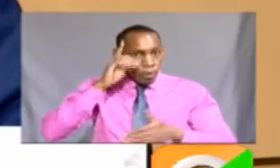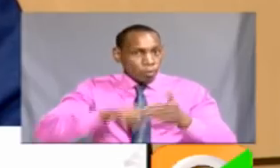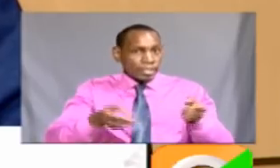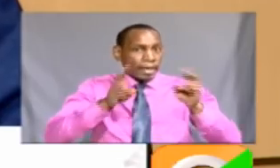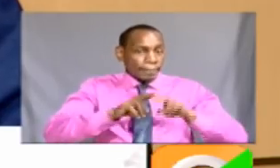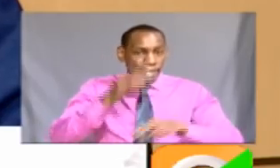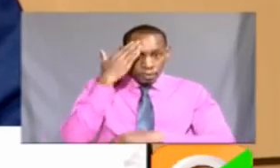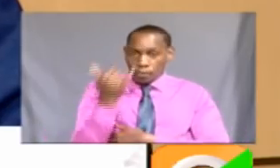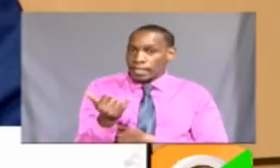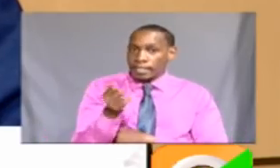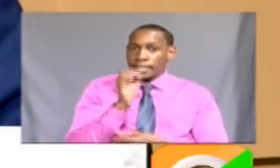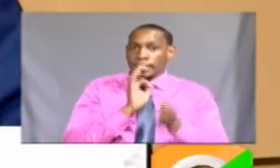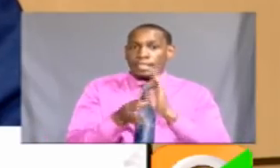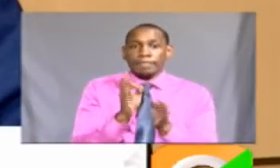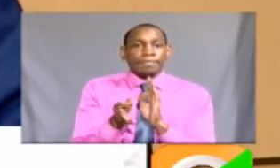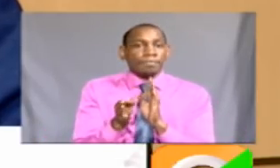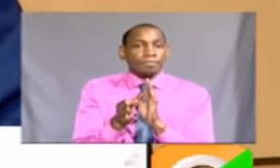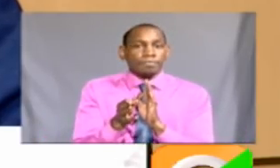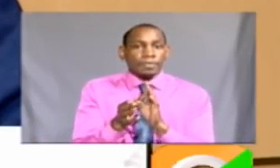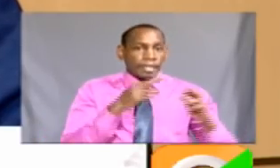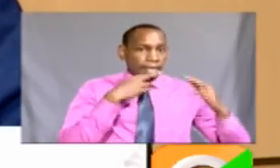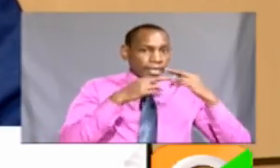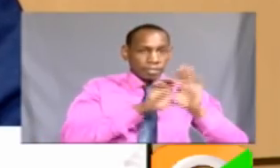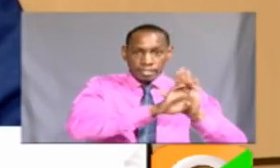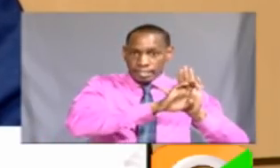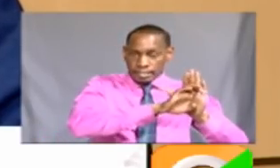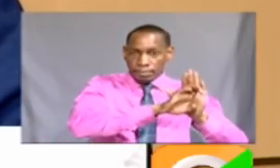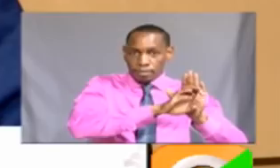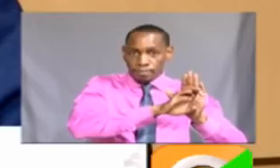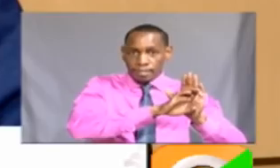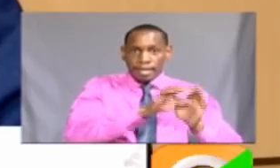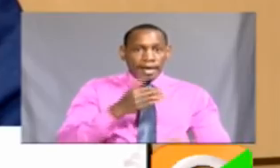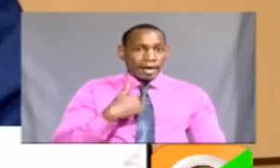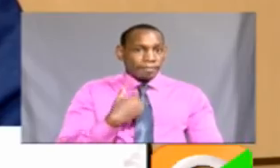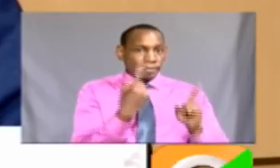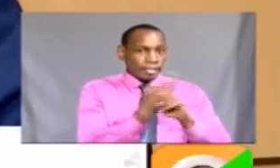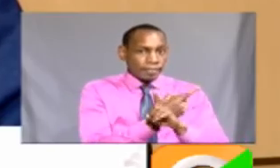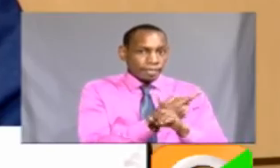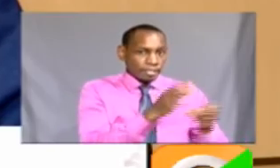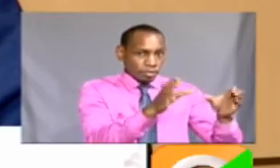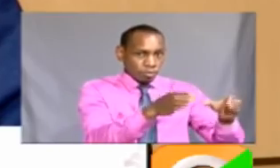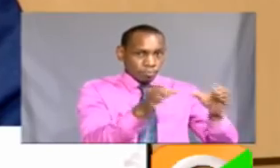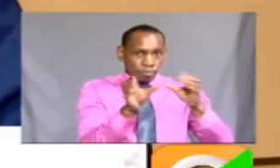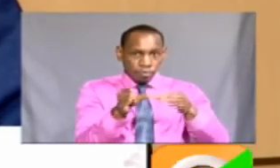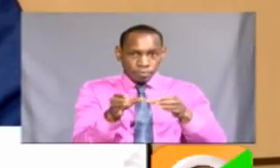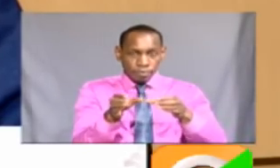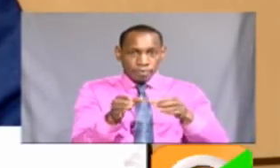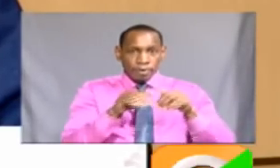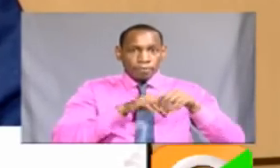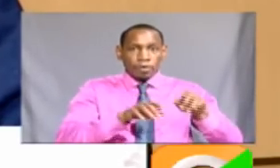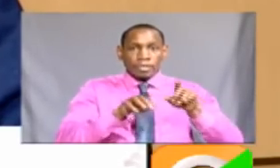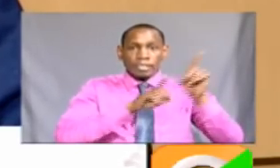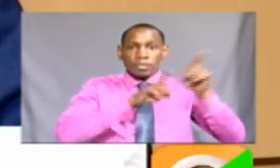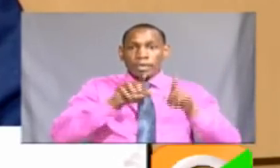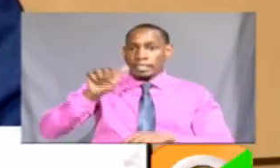would happen, because if you take a restaurant, for example, we have a different classification under the Tourism